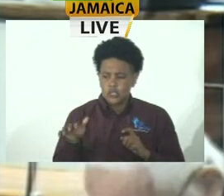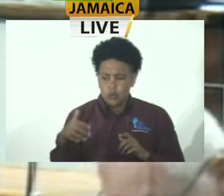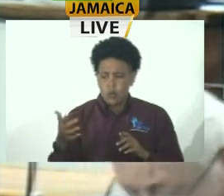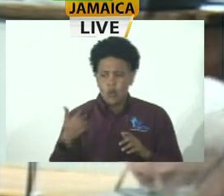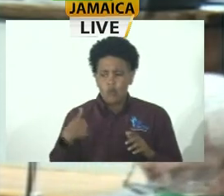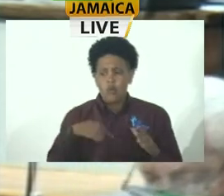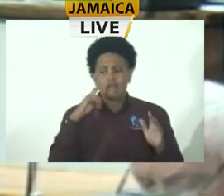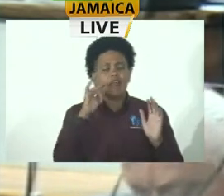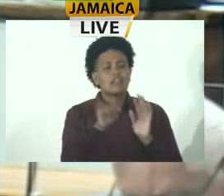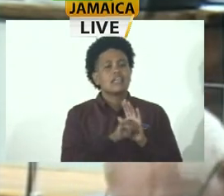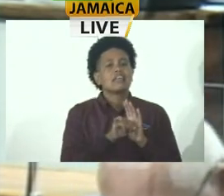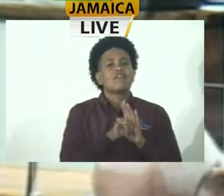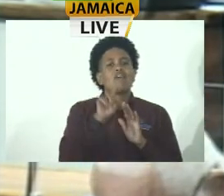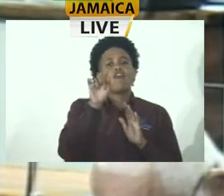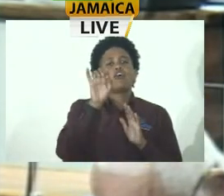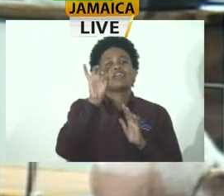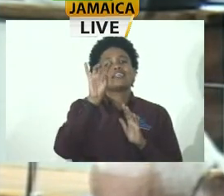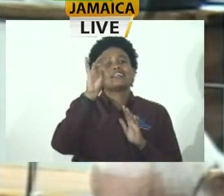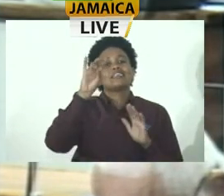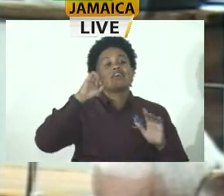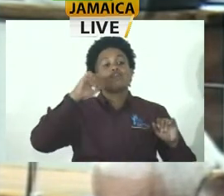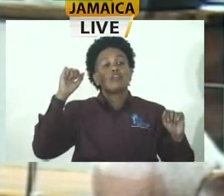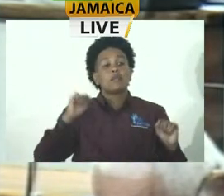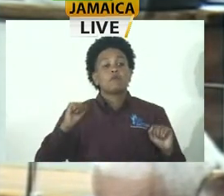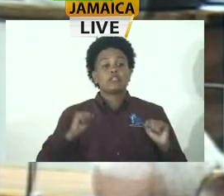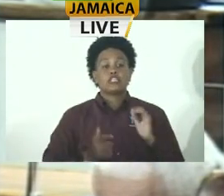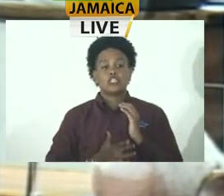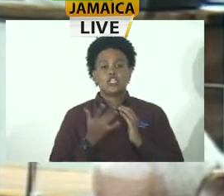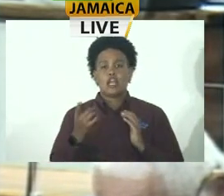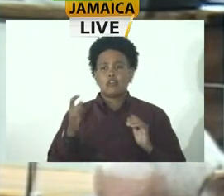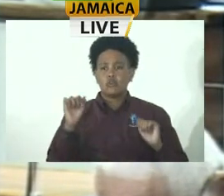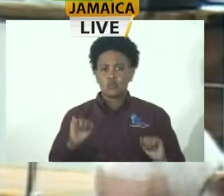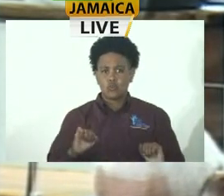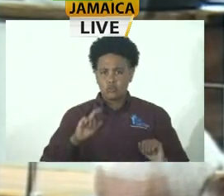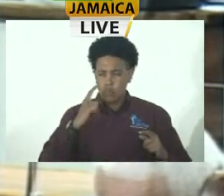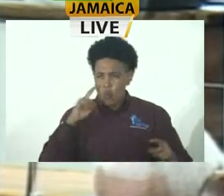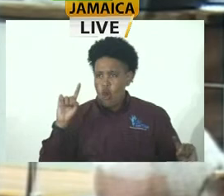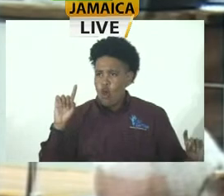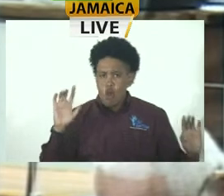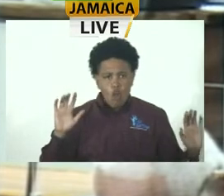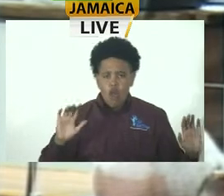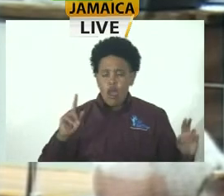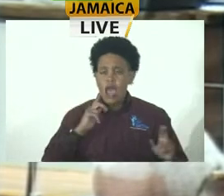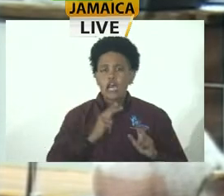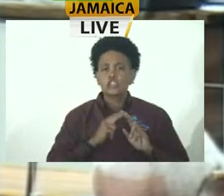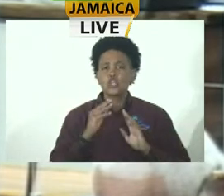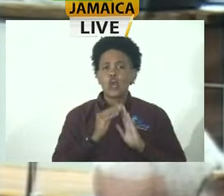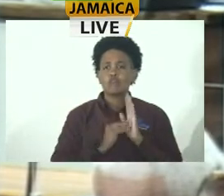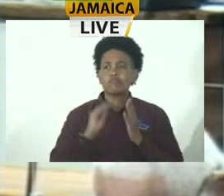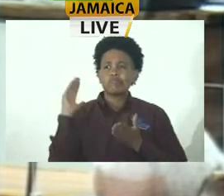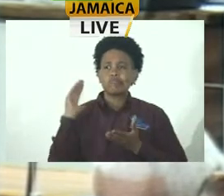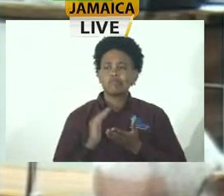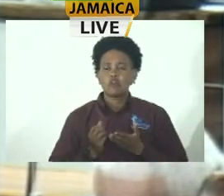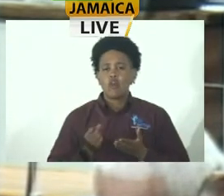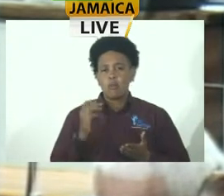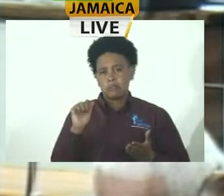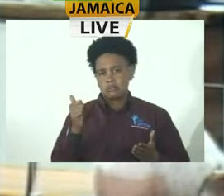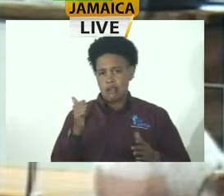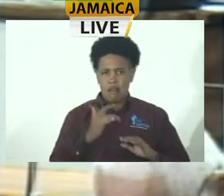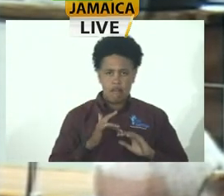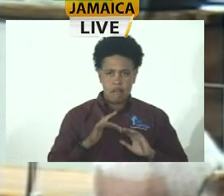identified 187 potential technologies that could could work and shortlisted it to 10 for the